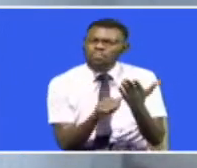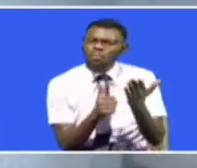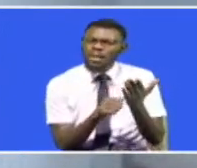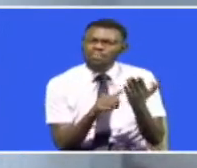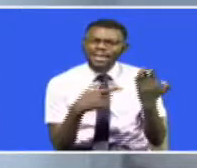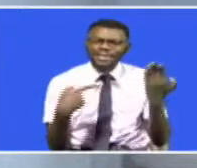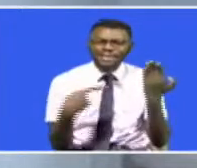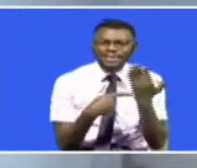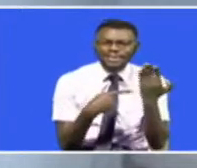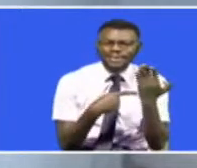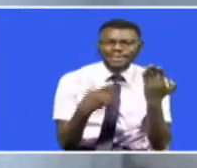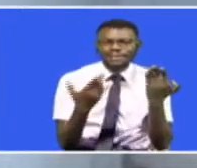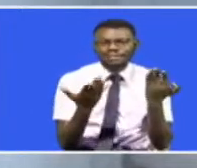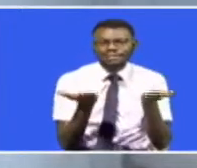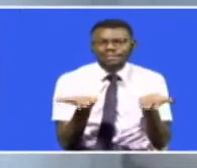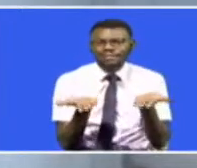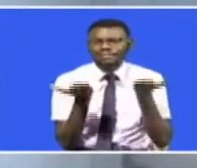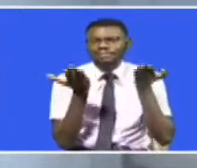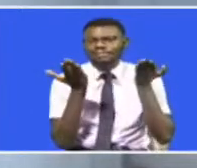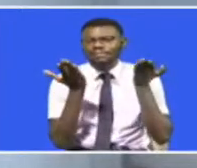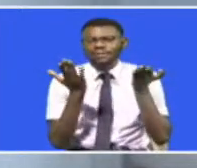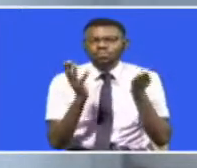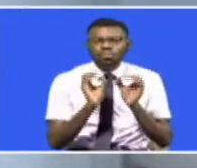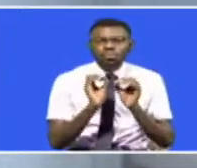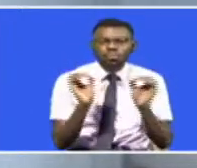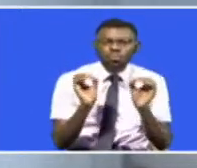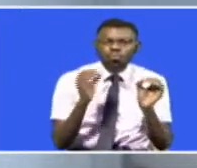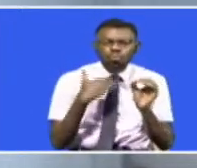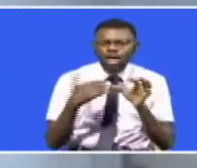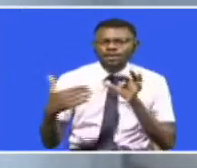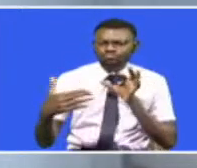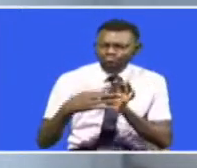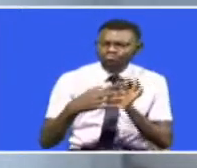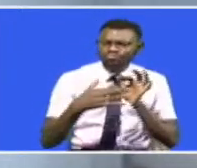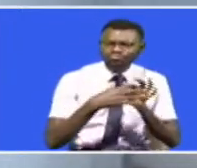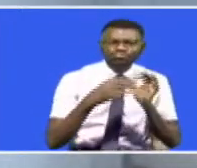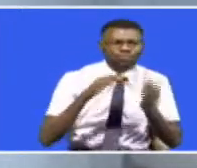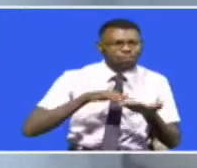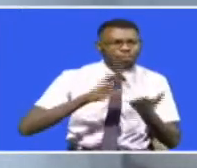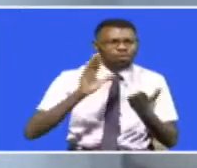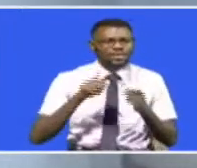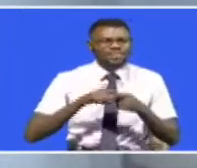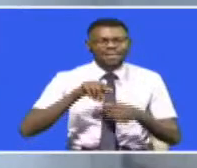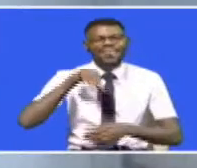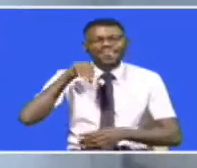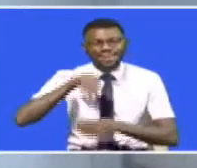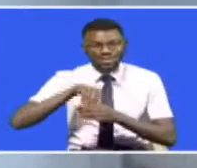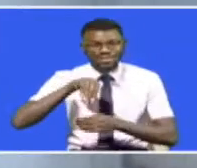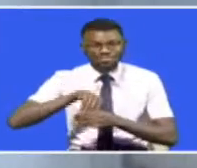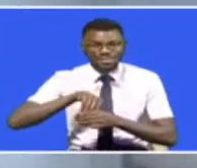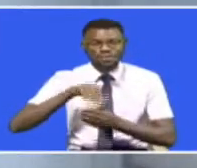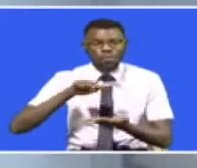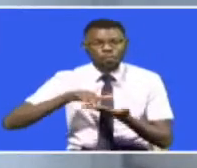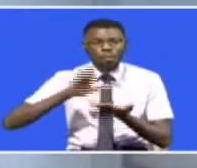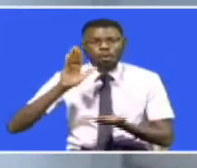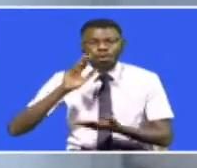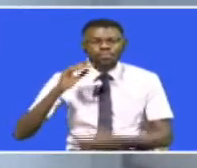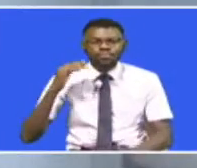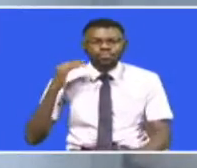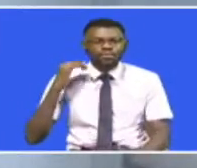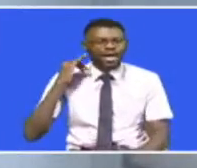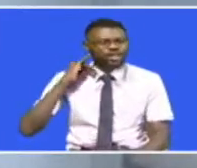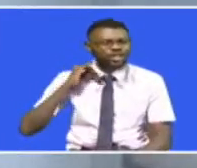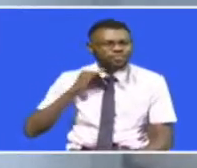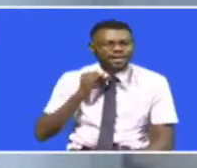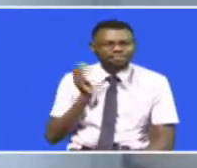and ensure that last-mile connection is done and investments required are made. Jimmy Mbogo was there and